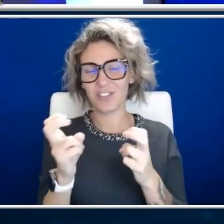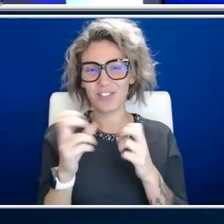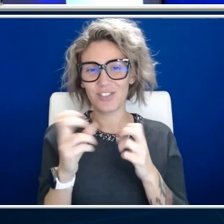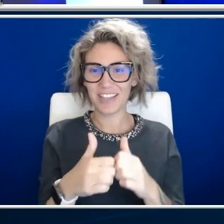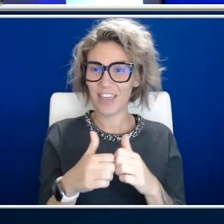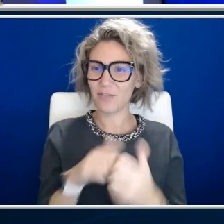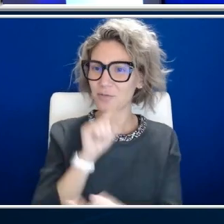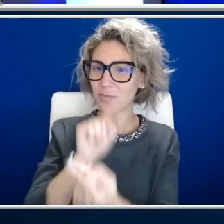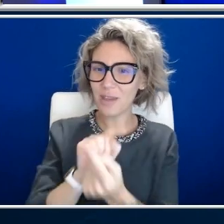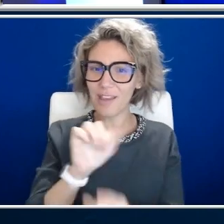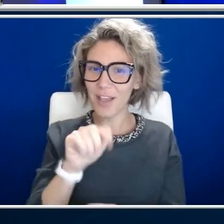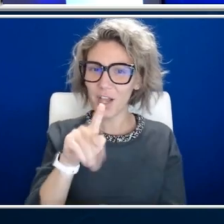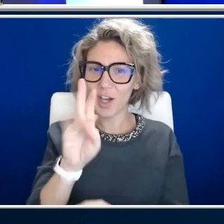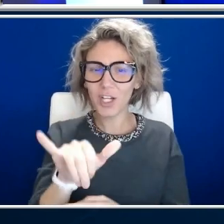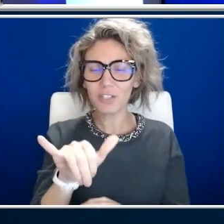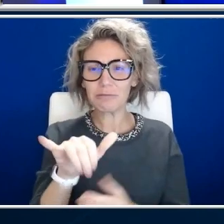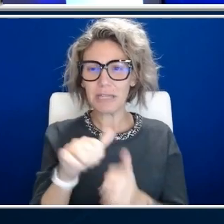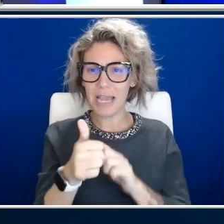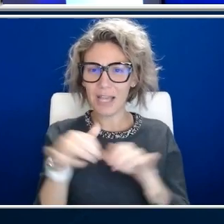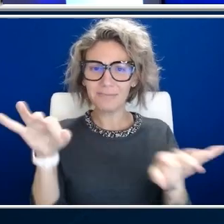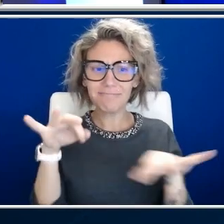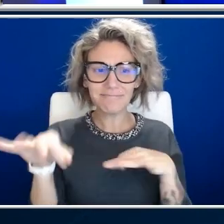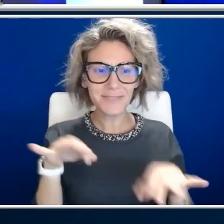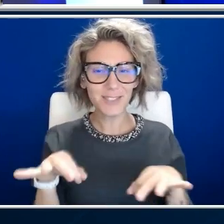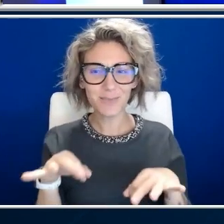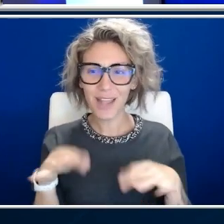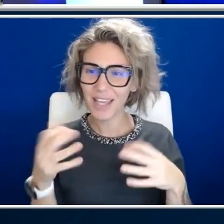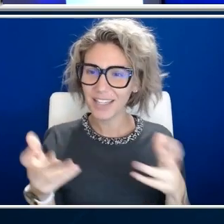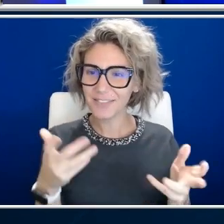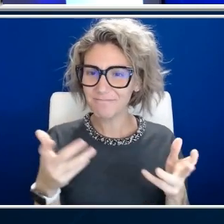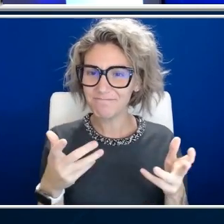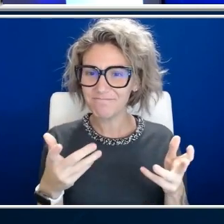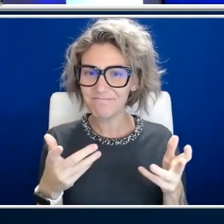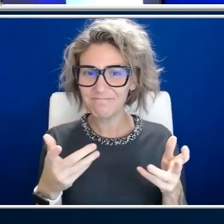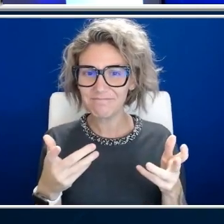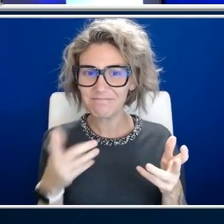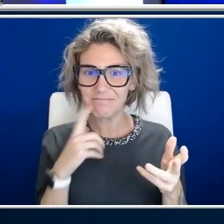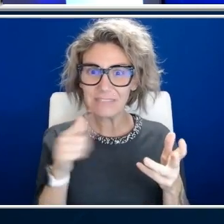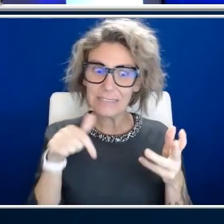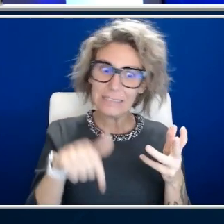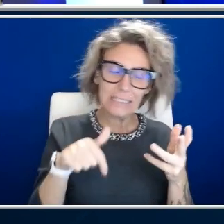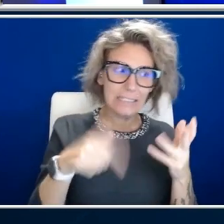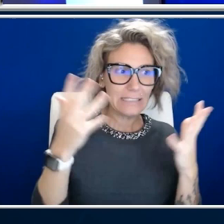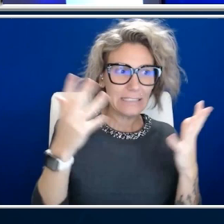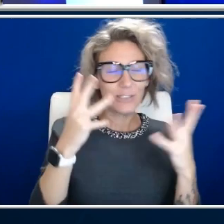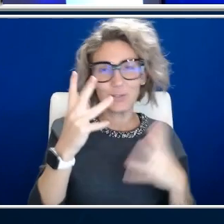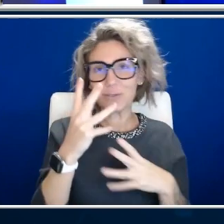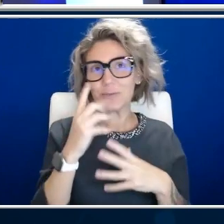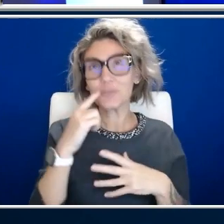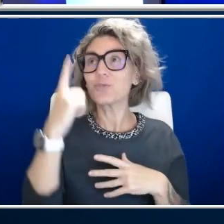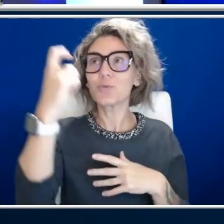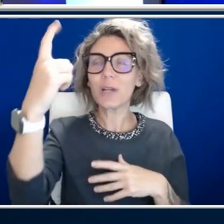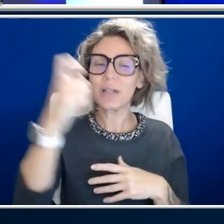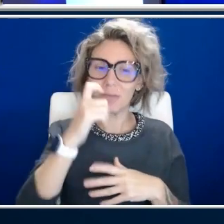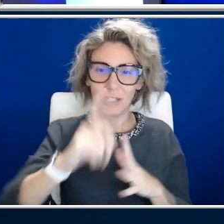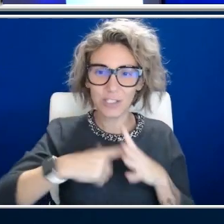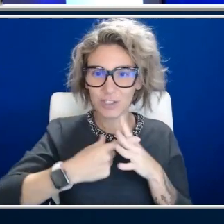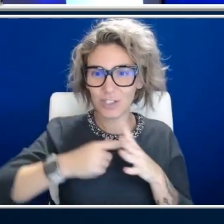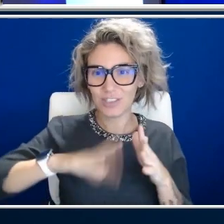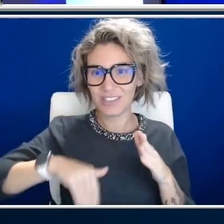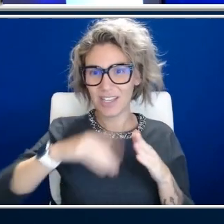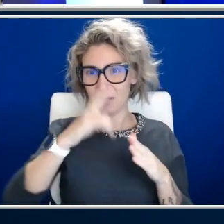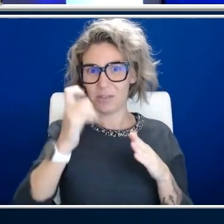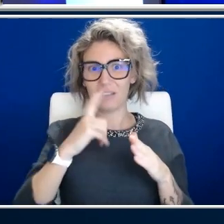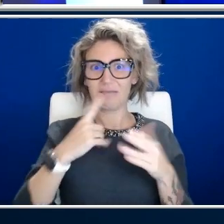did you explain that, the fairy tale hasn't quite started yet because you're still in the zone?